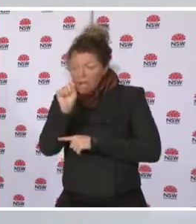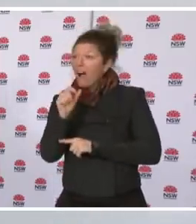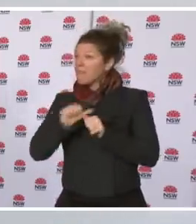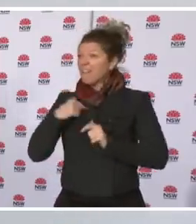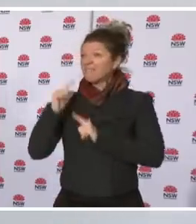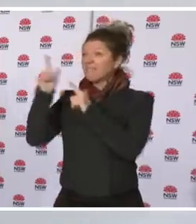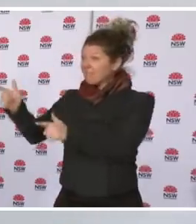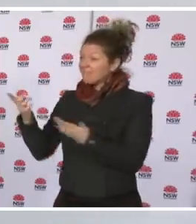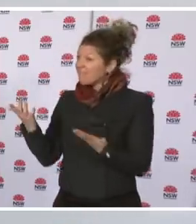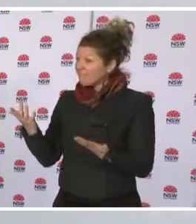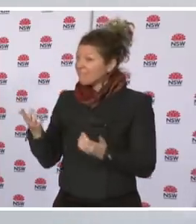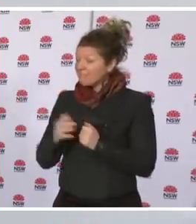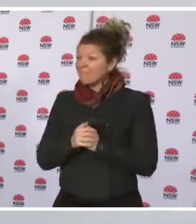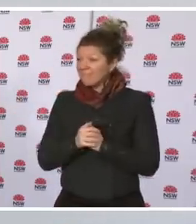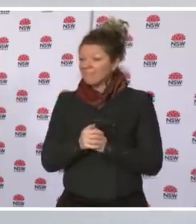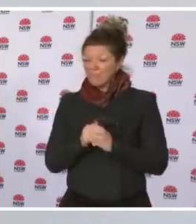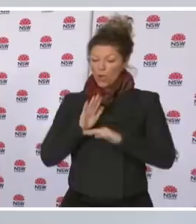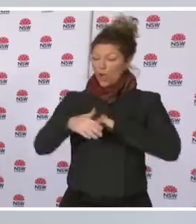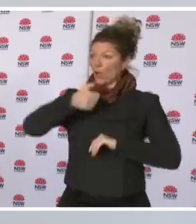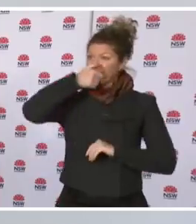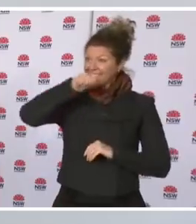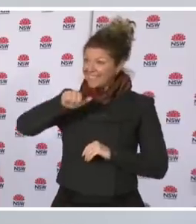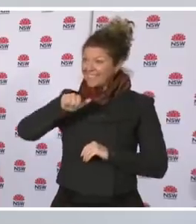an AstraZeneca vaccine from their general practice.